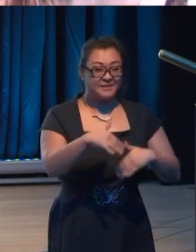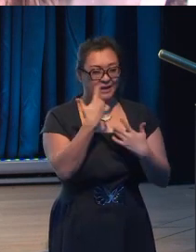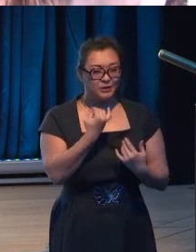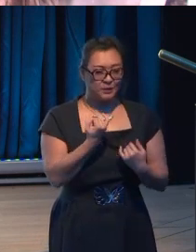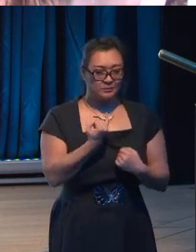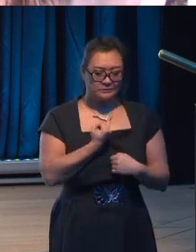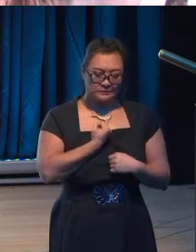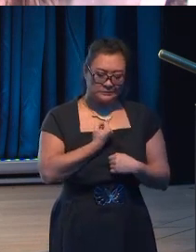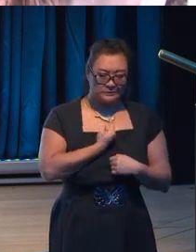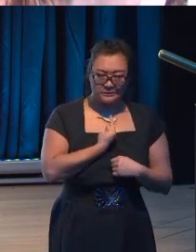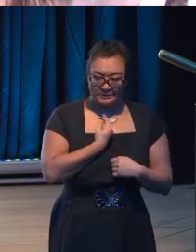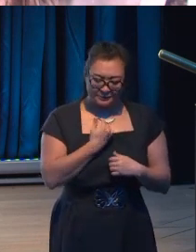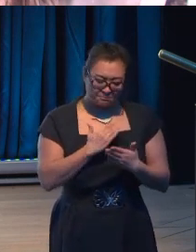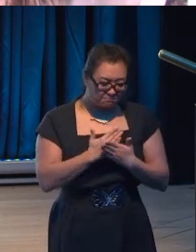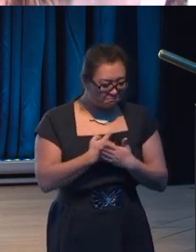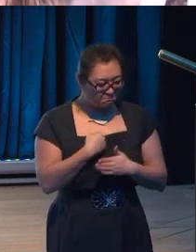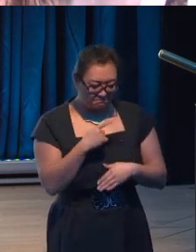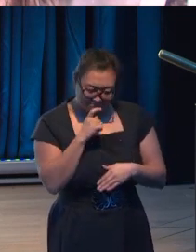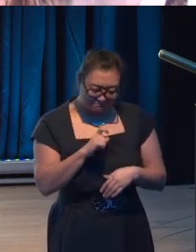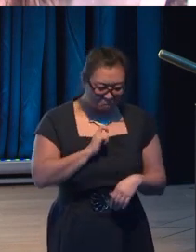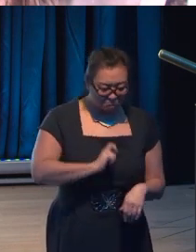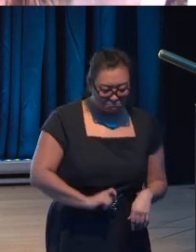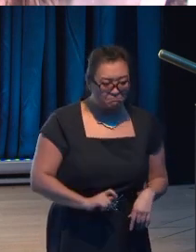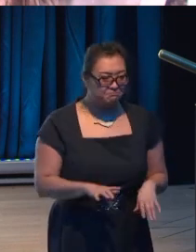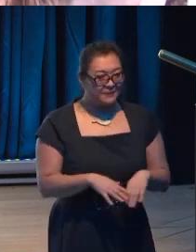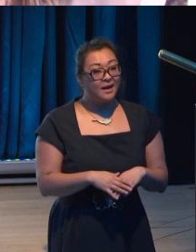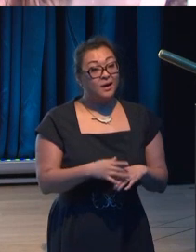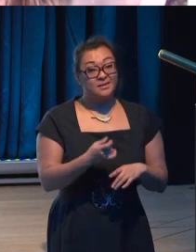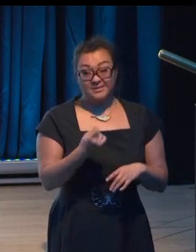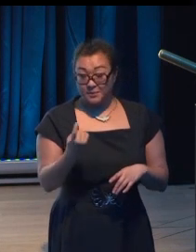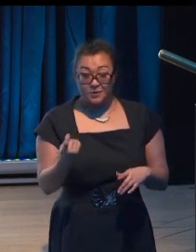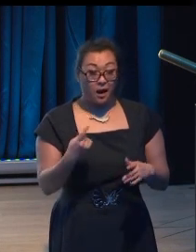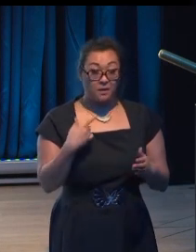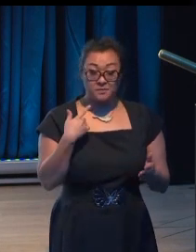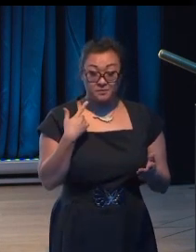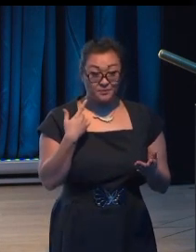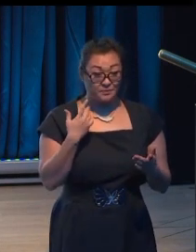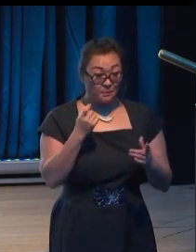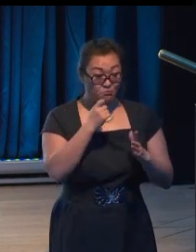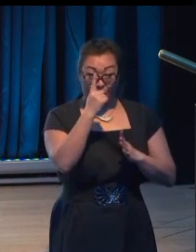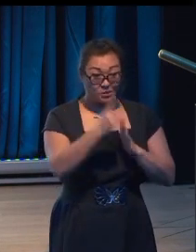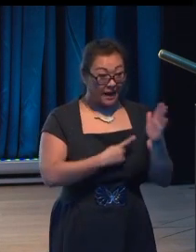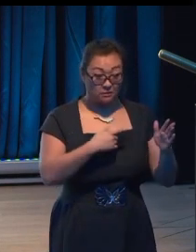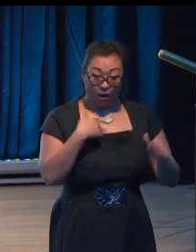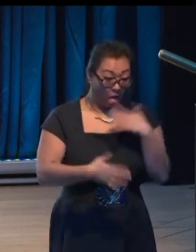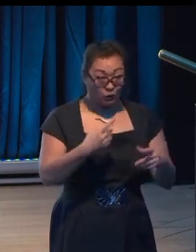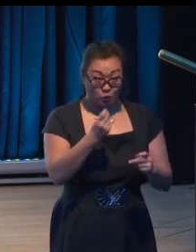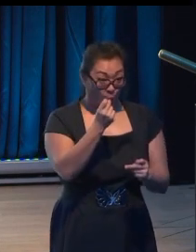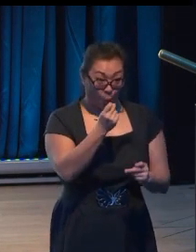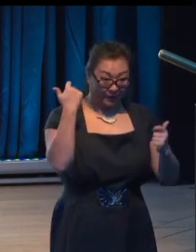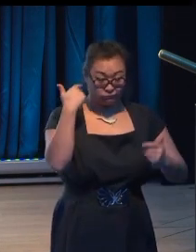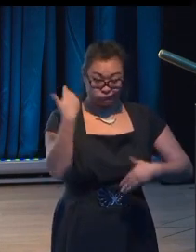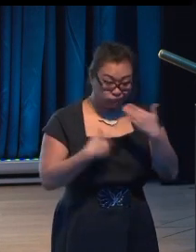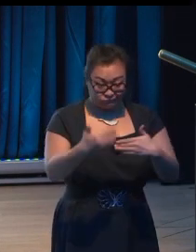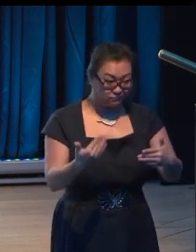in. There will be weeks where things move so fast, you get to the end and wonder quite what happened. And there will be times when you feel behind or slower than everyone else,